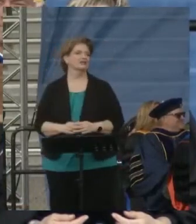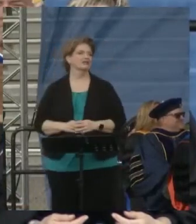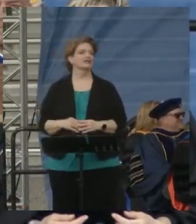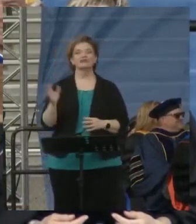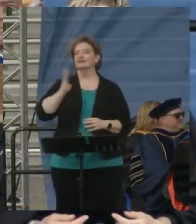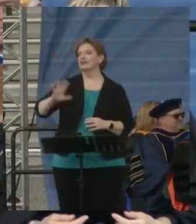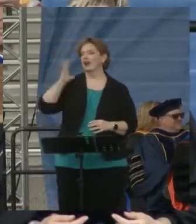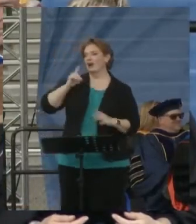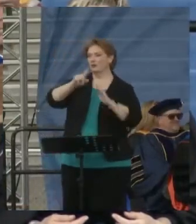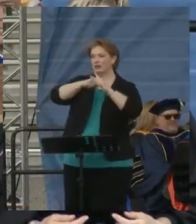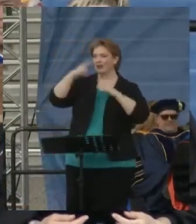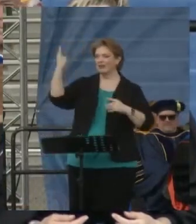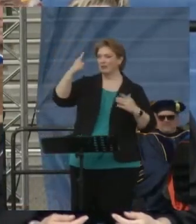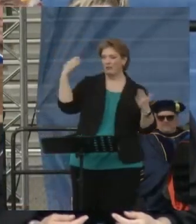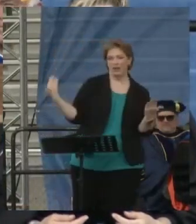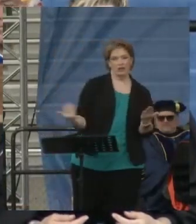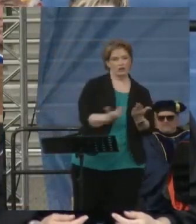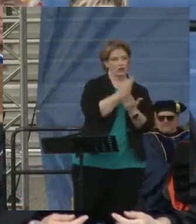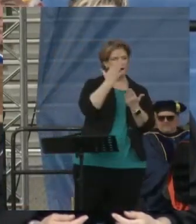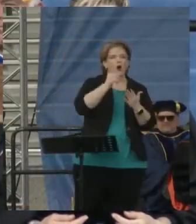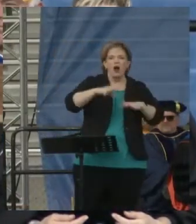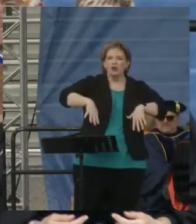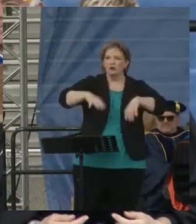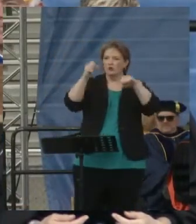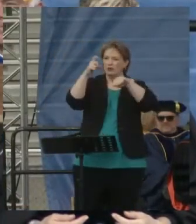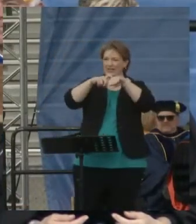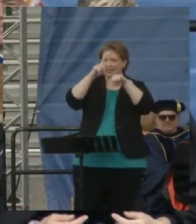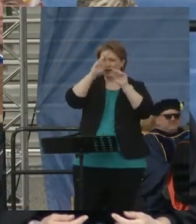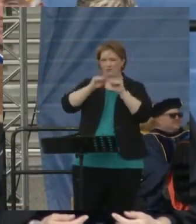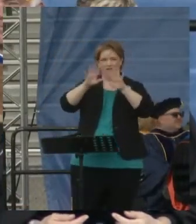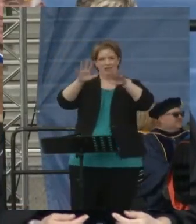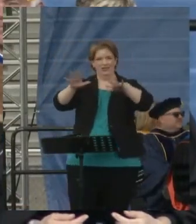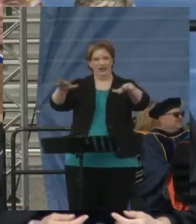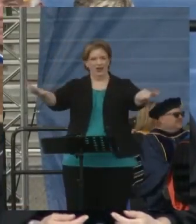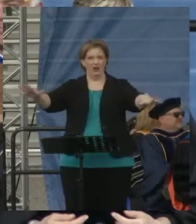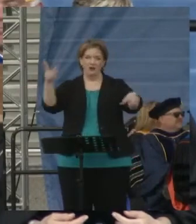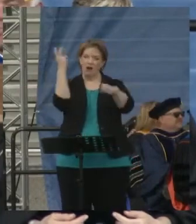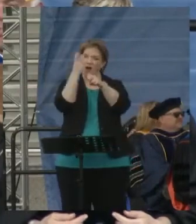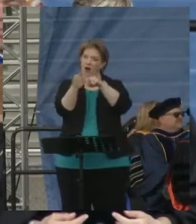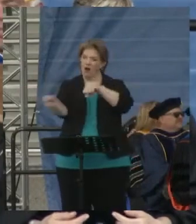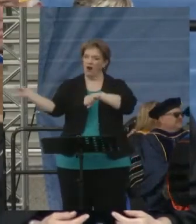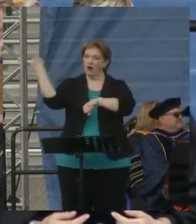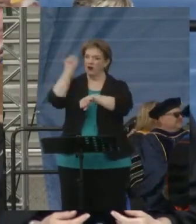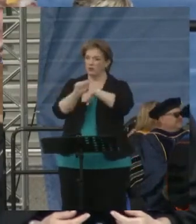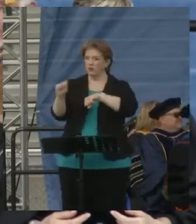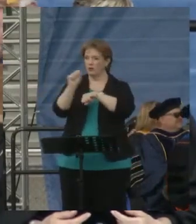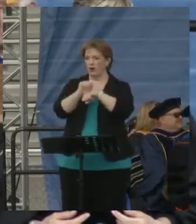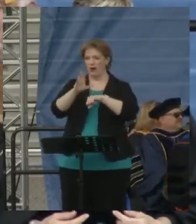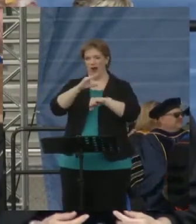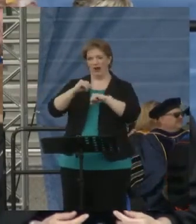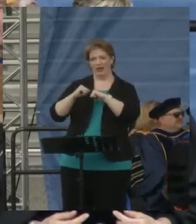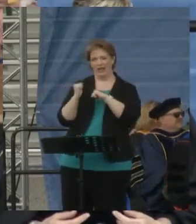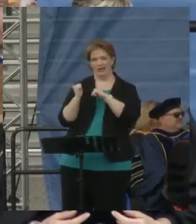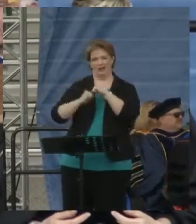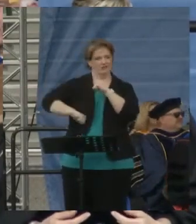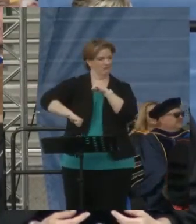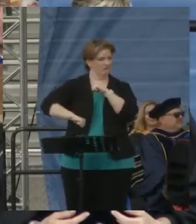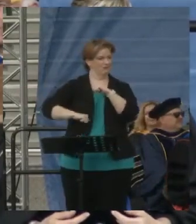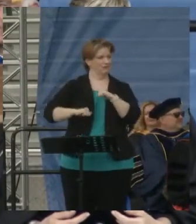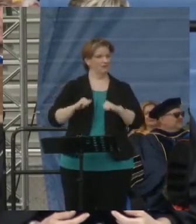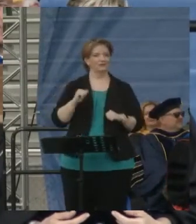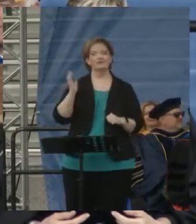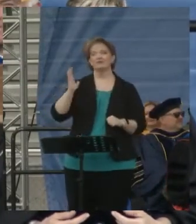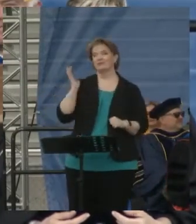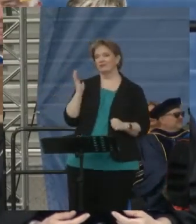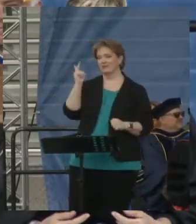new, and it took some time to be widely accepted. There was a lot of hard work and grit required. At one point, Kodak approached